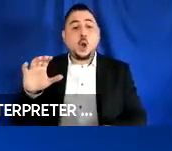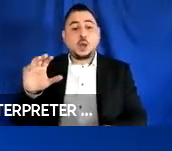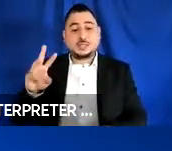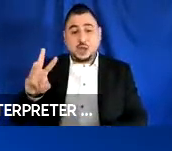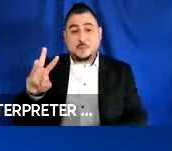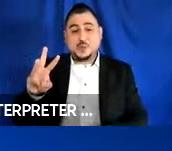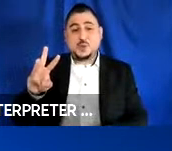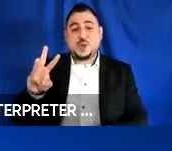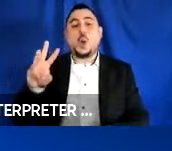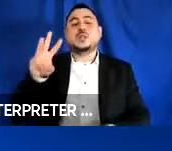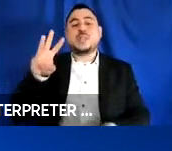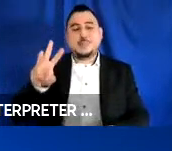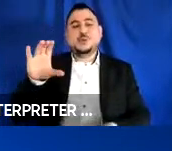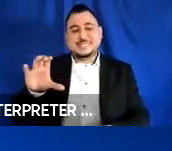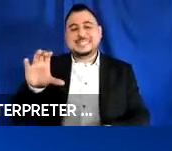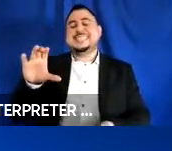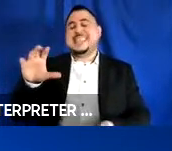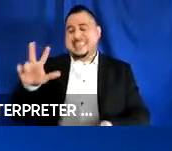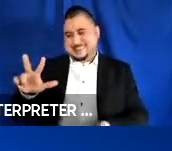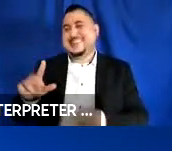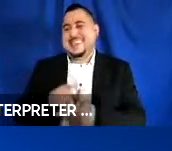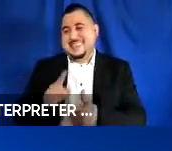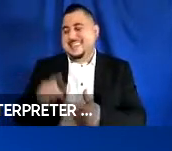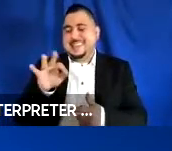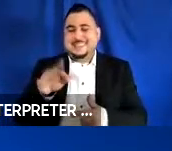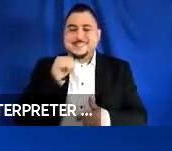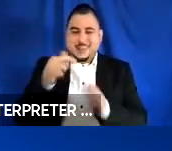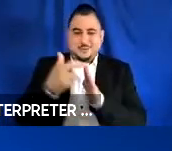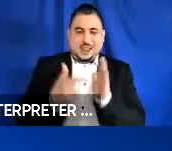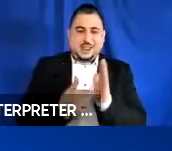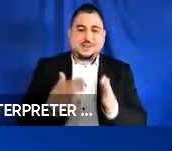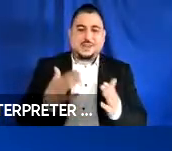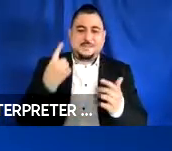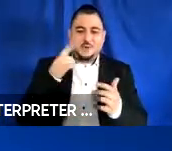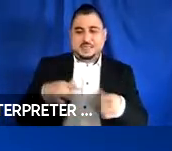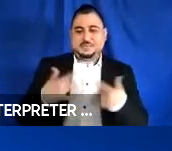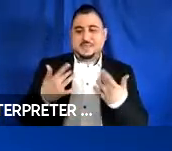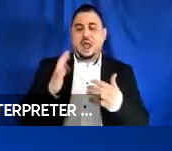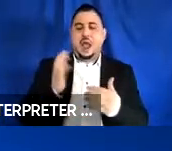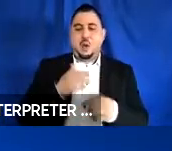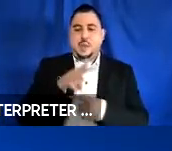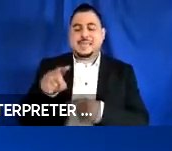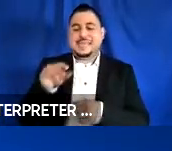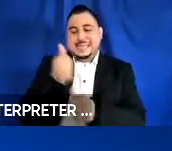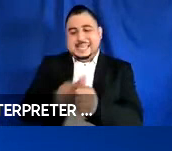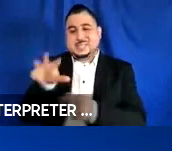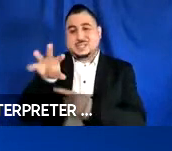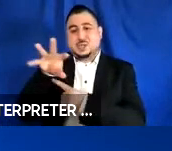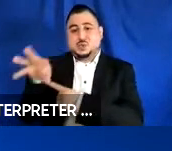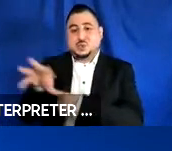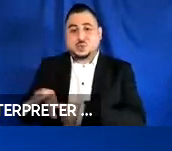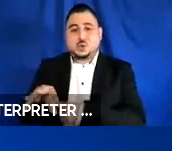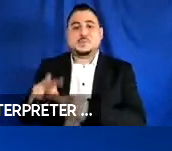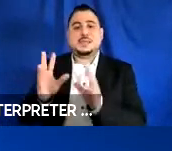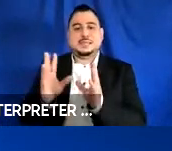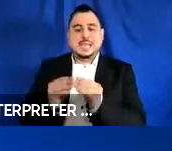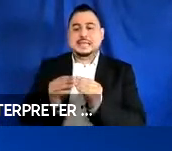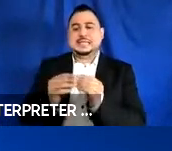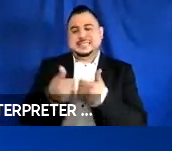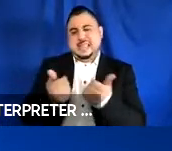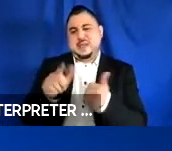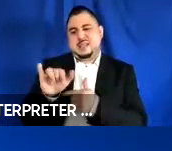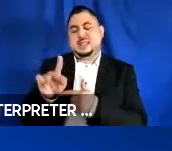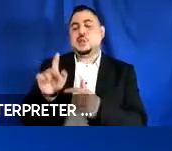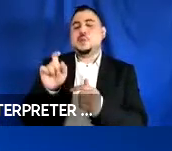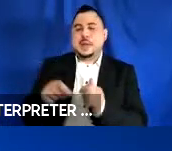so, please register for this event on our website. Each Zoom session is a separate link, so you have to register for